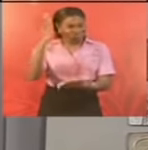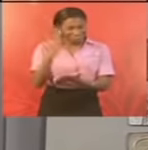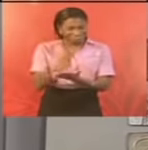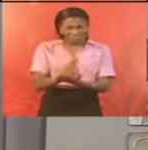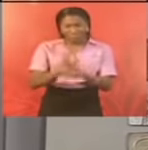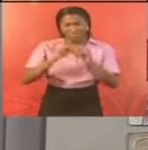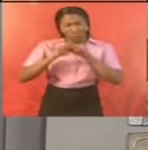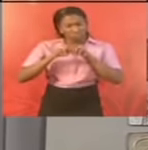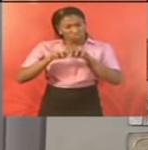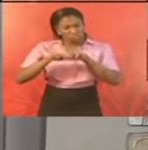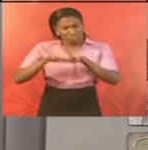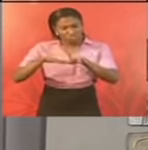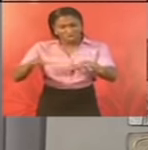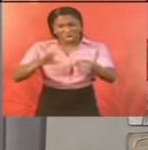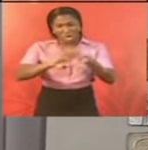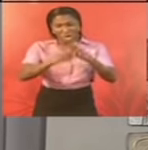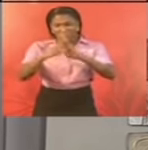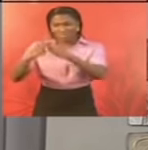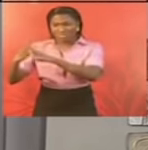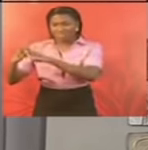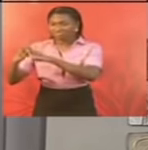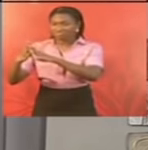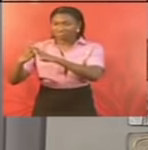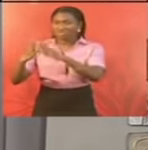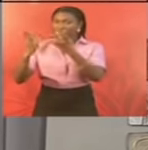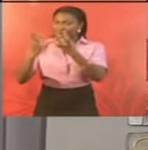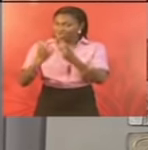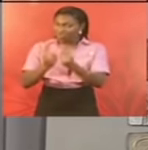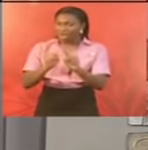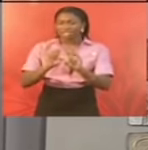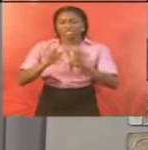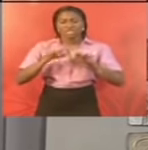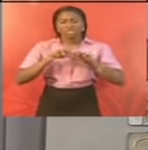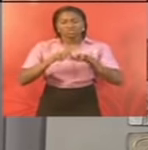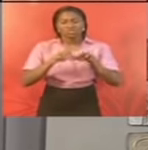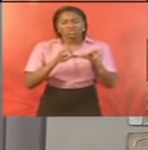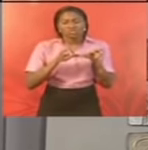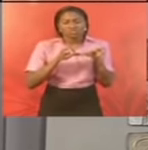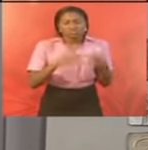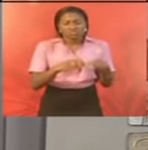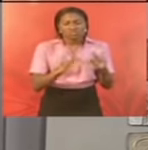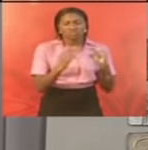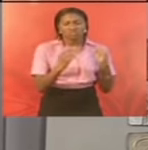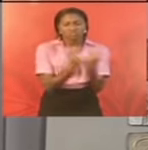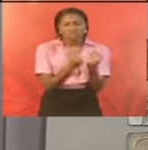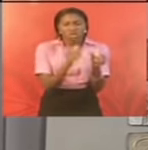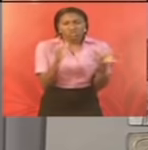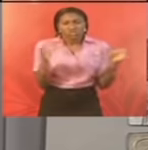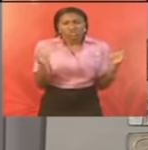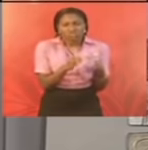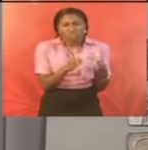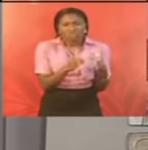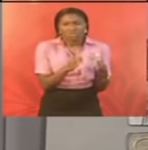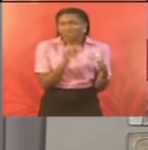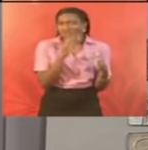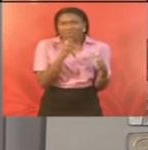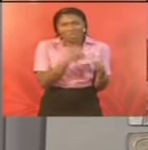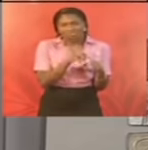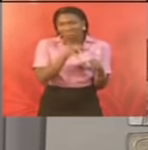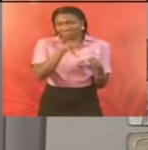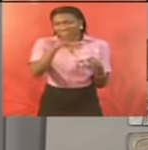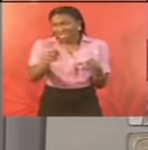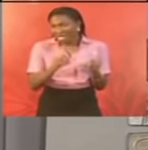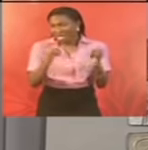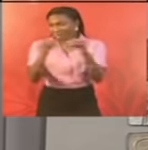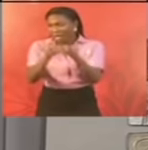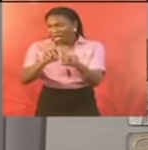to cluster spread. And we are steadfast in achieving that, that strategic objective.